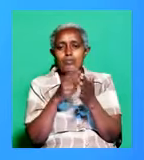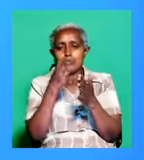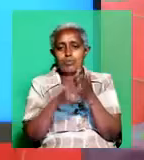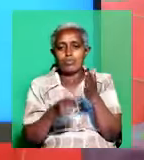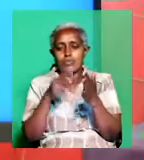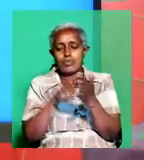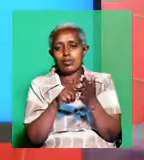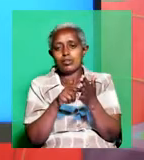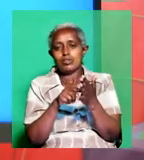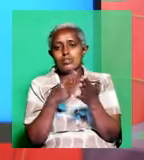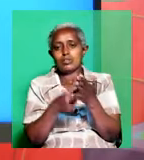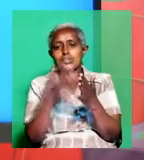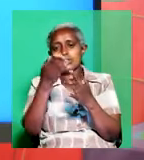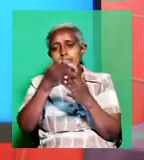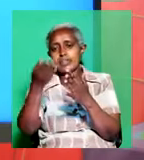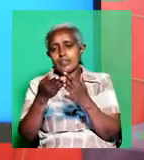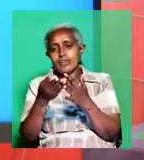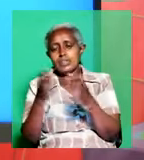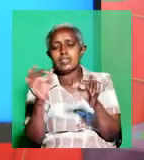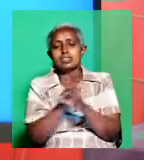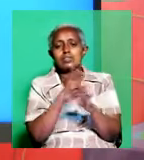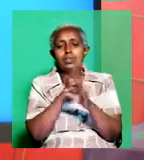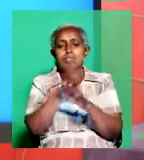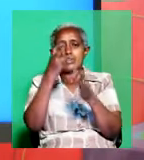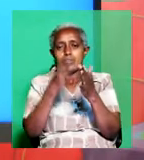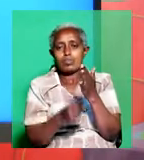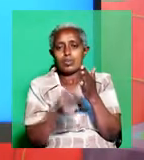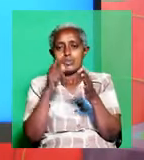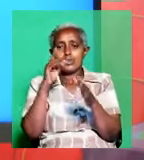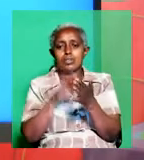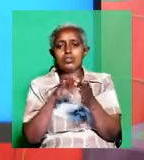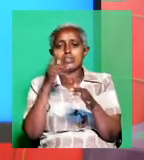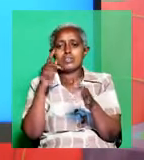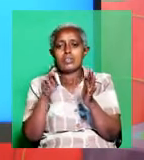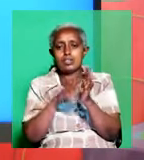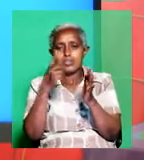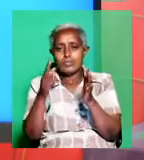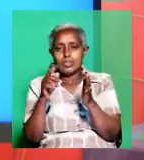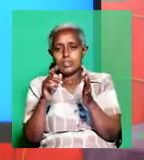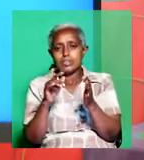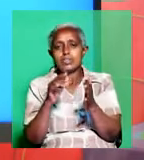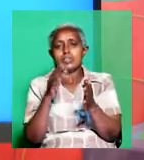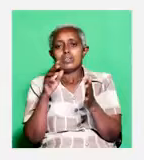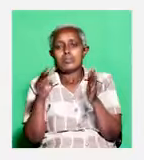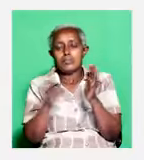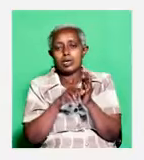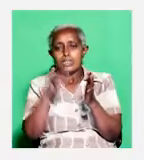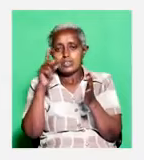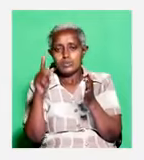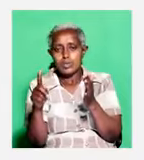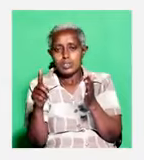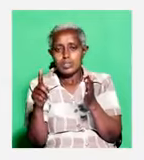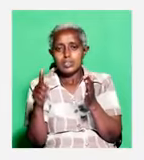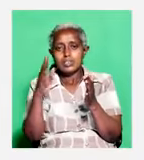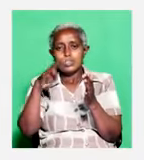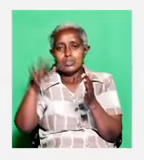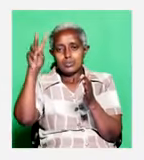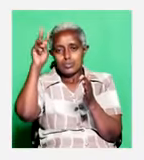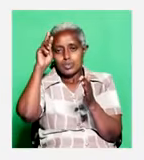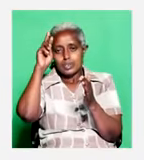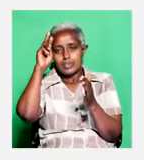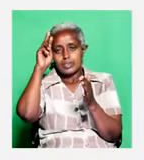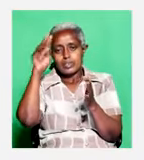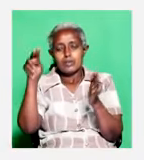interval. Therefore, the functional value at -1, this is -1